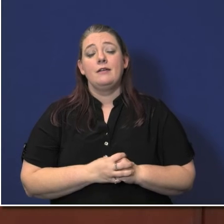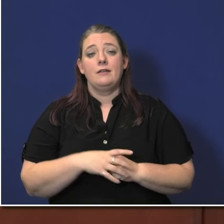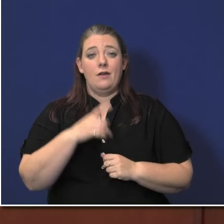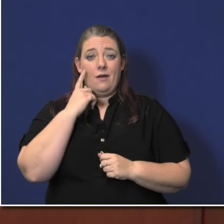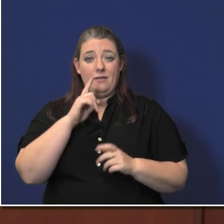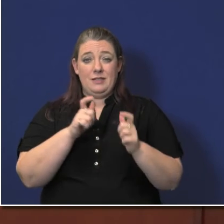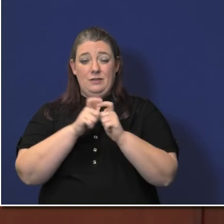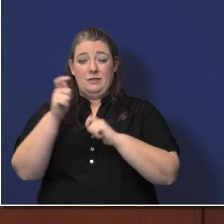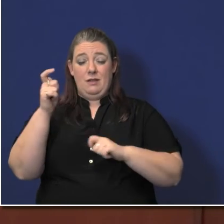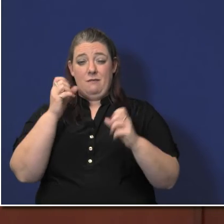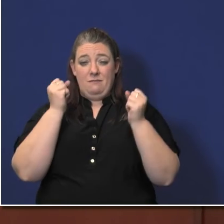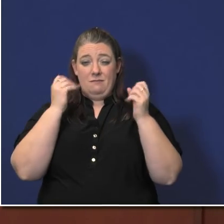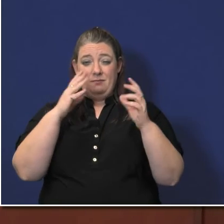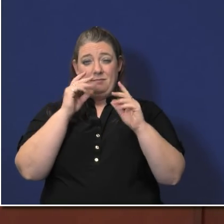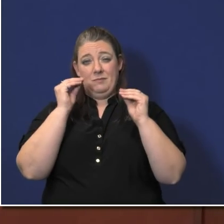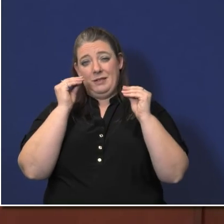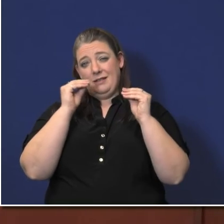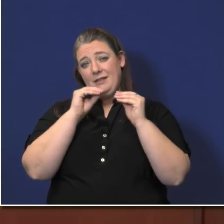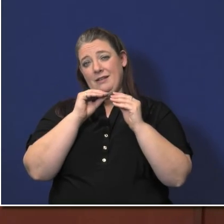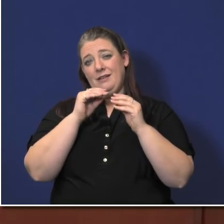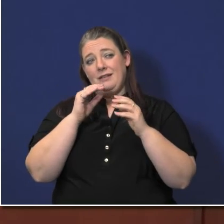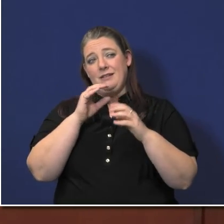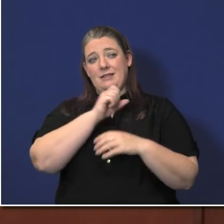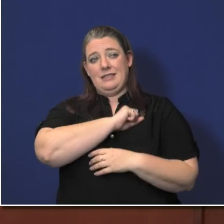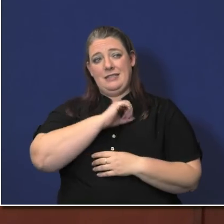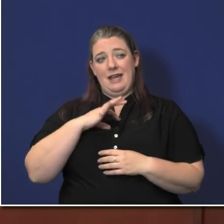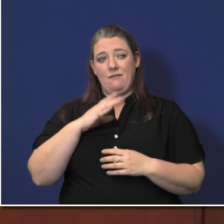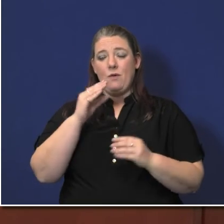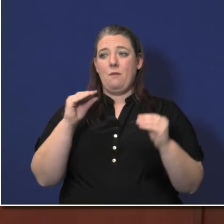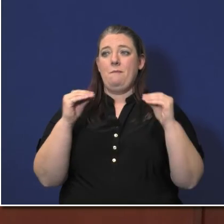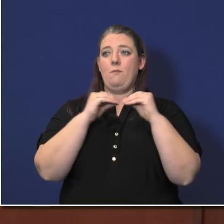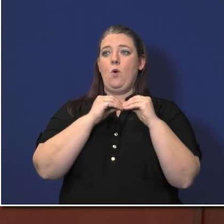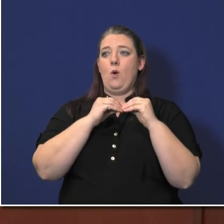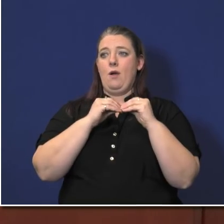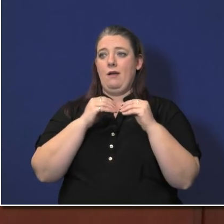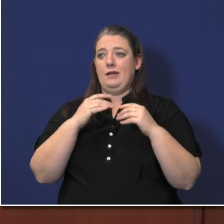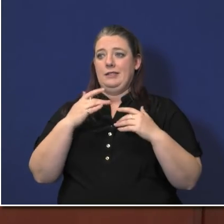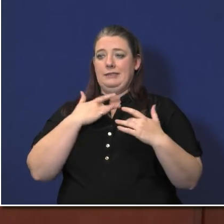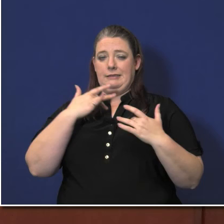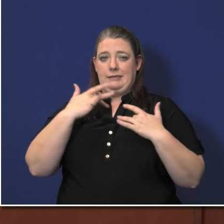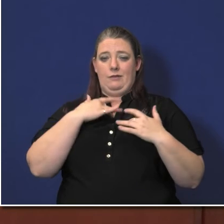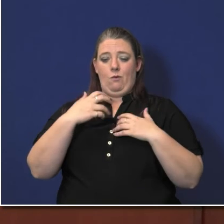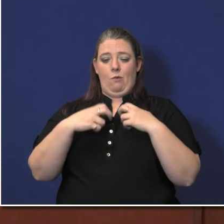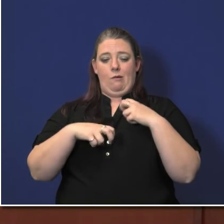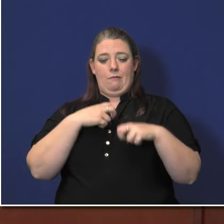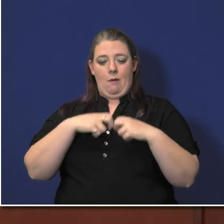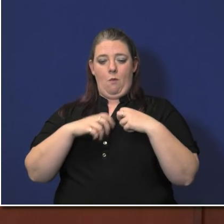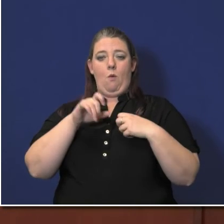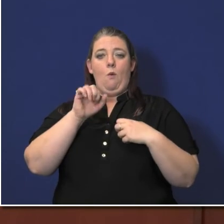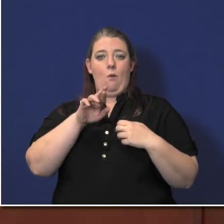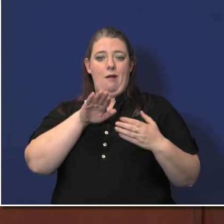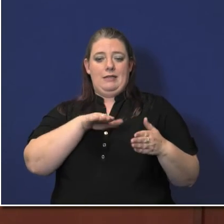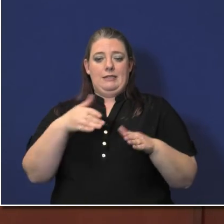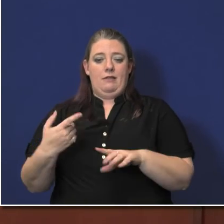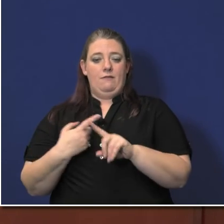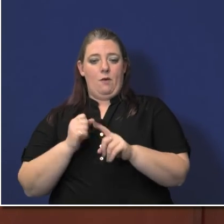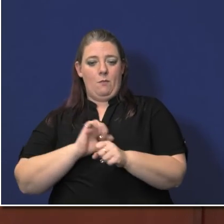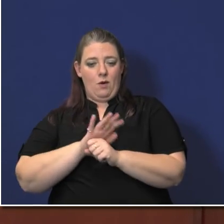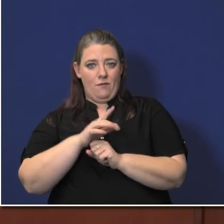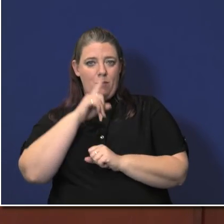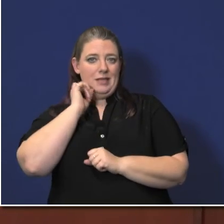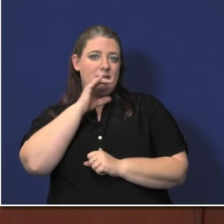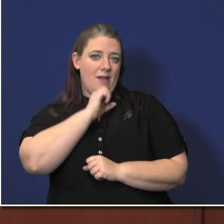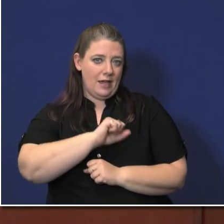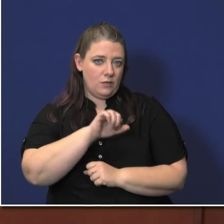substantial number of school district employees are more susceptible to complications and/or death from COVID-19 due to age